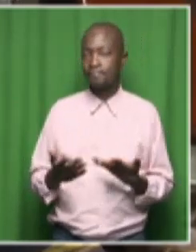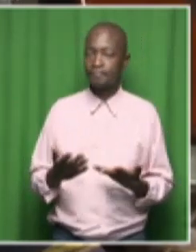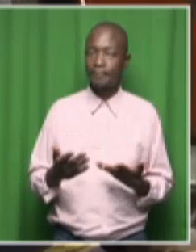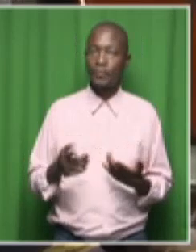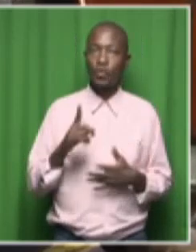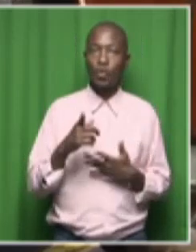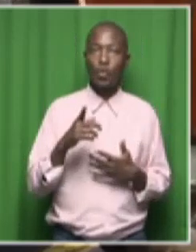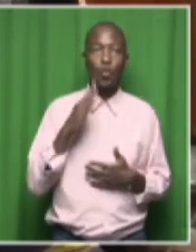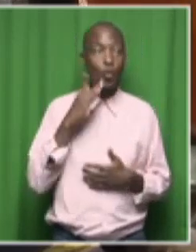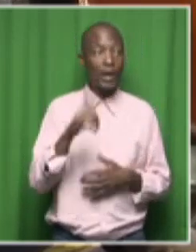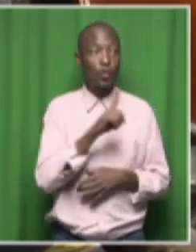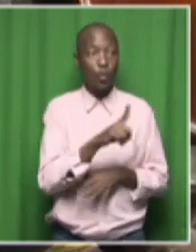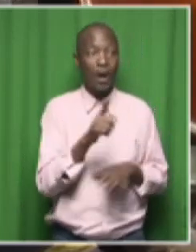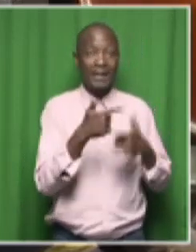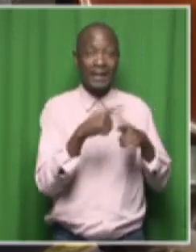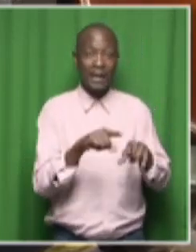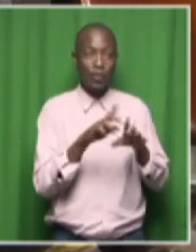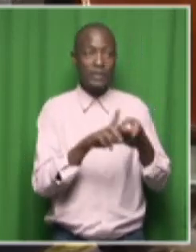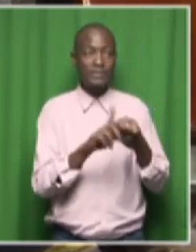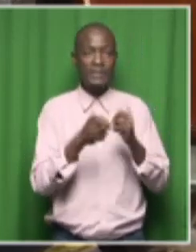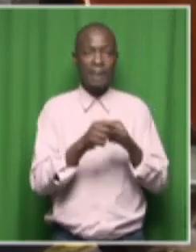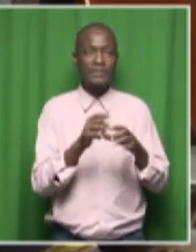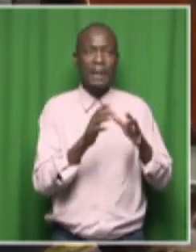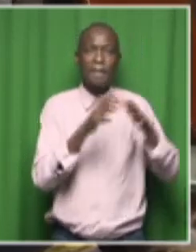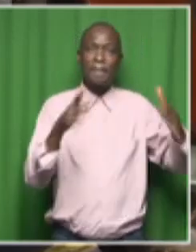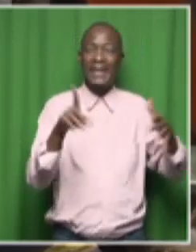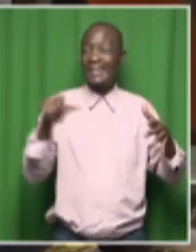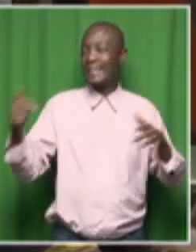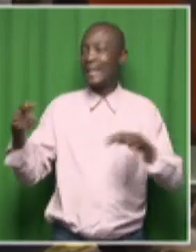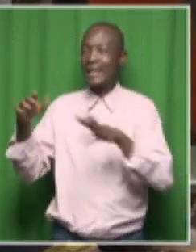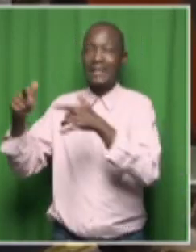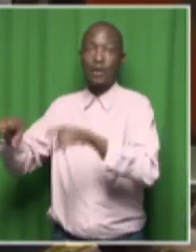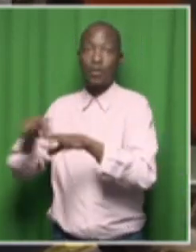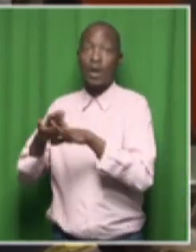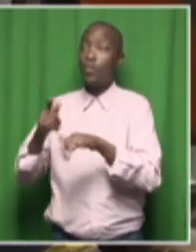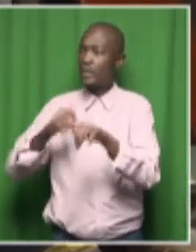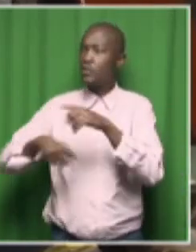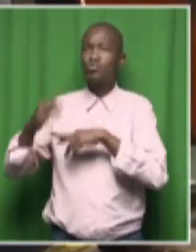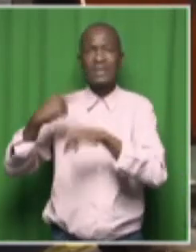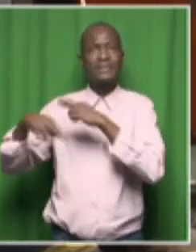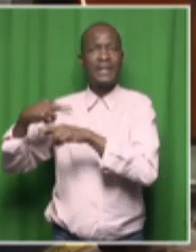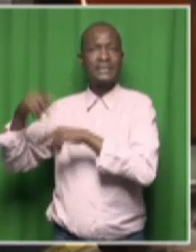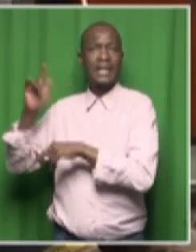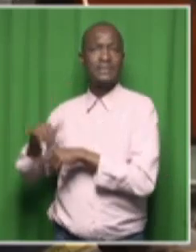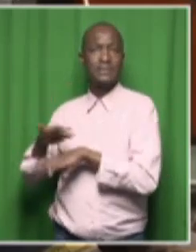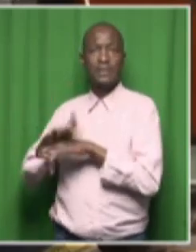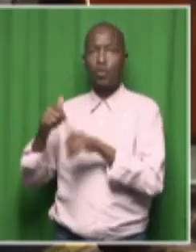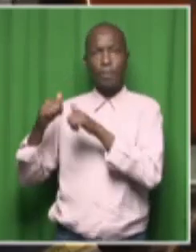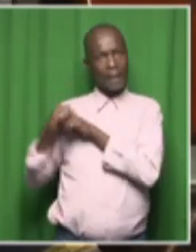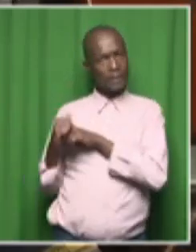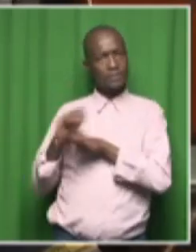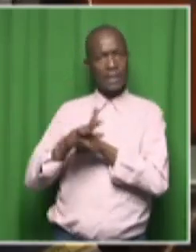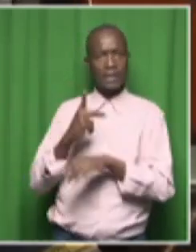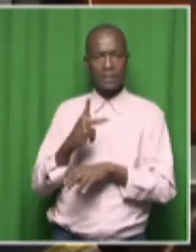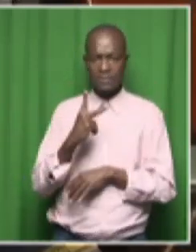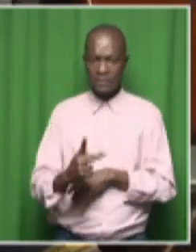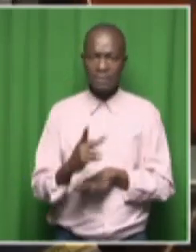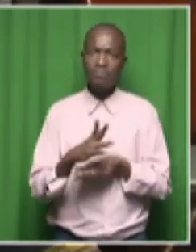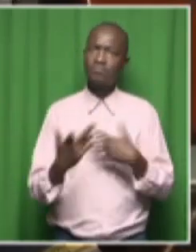bigger than the other, then it becomes a problem. So we need to reverse that. We need to go back and make sure that we bring